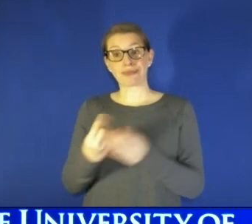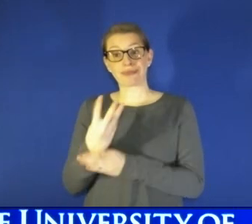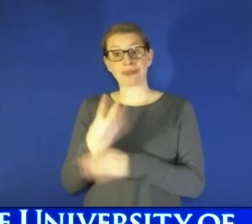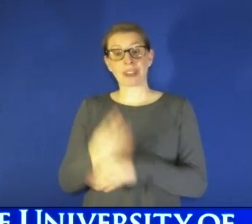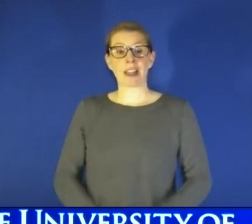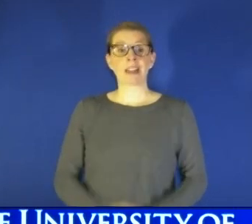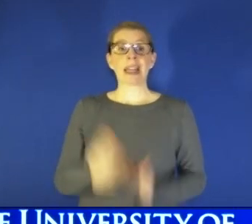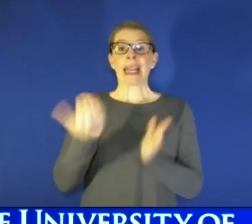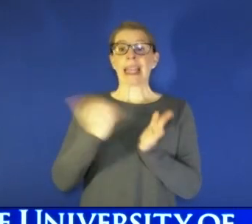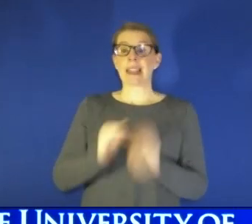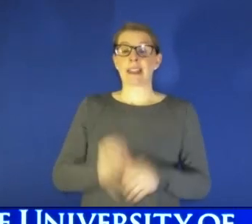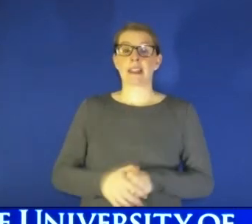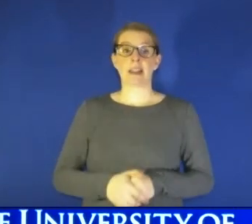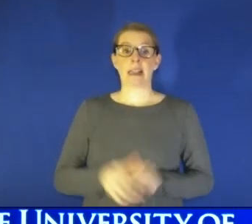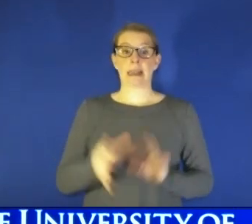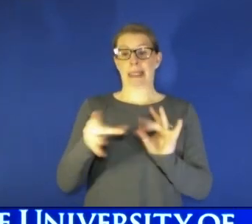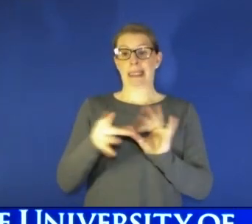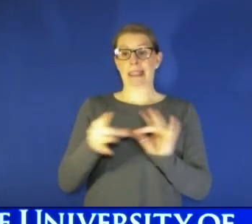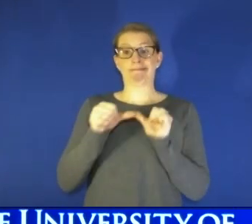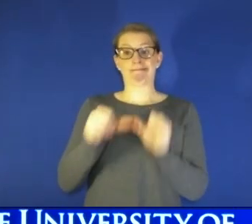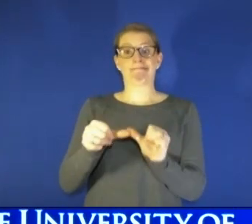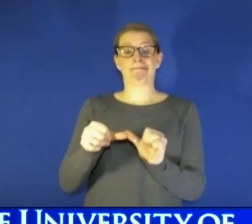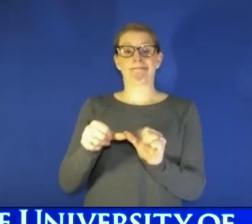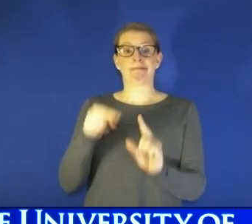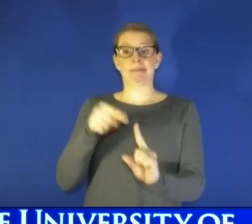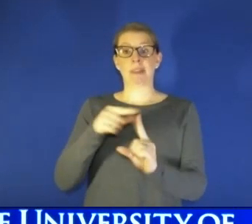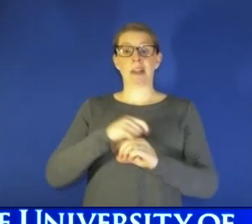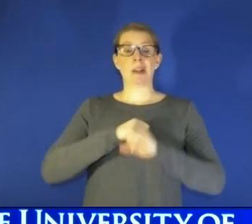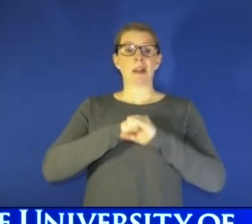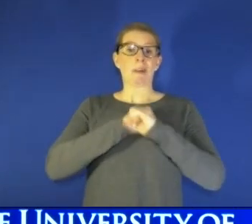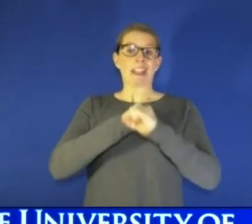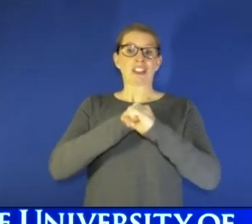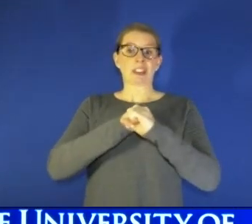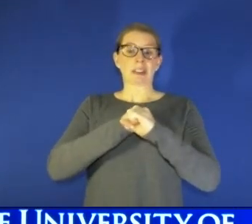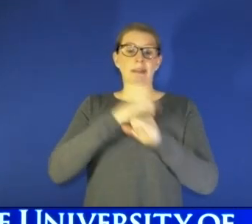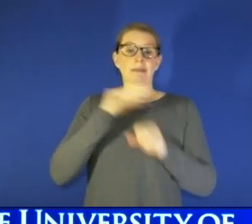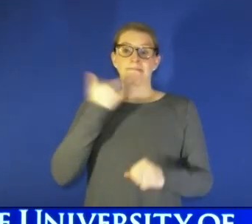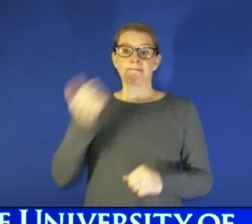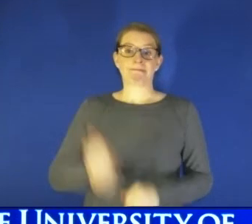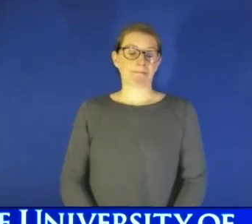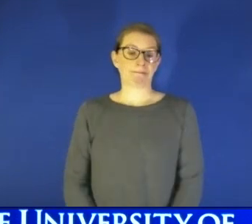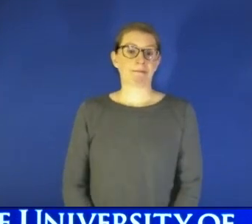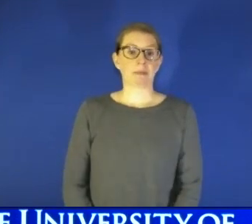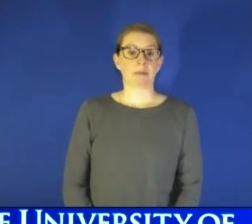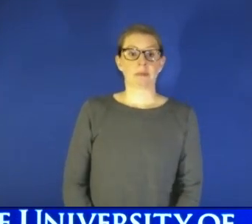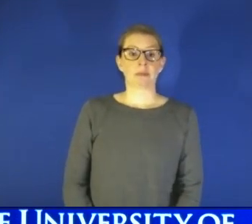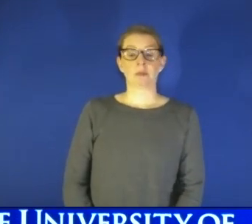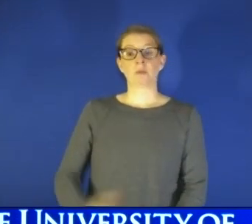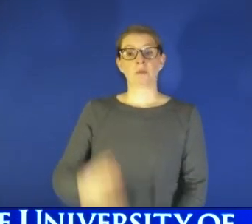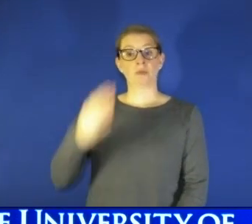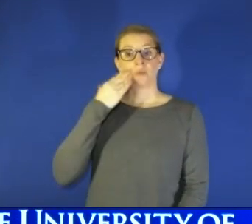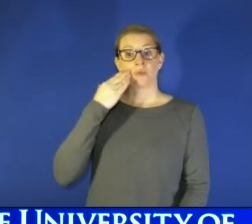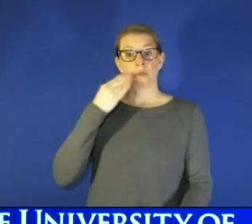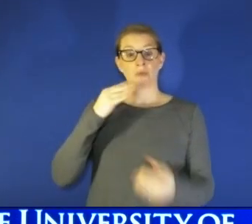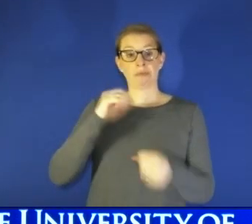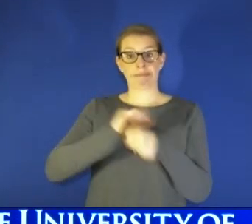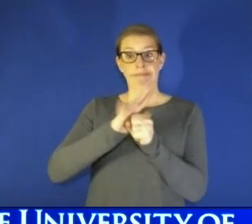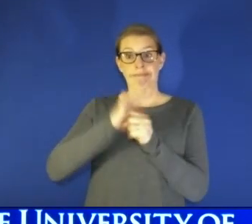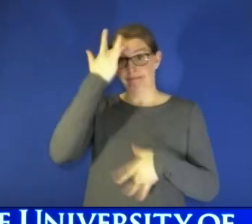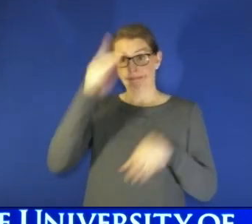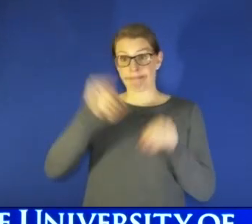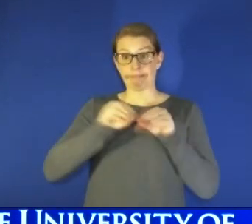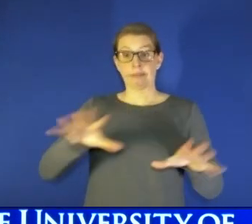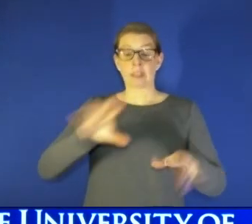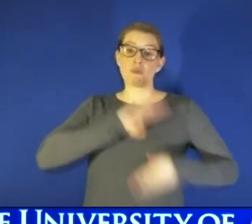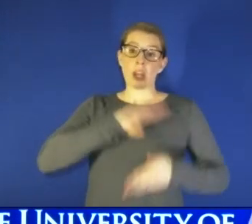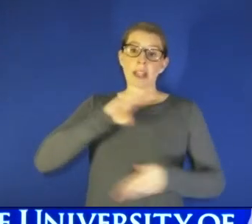think the message continues to be prevention. Prevention is the best. We know that during the time of the pandemic, screenings for breast cancer, colon cancer, all